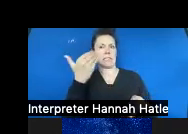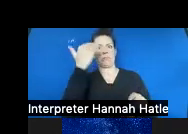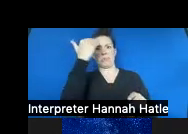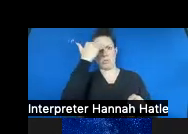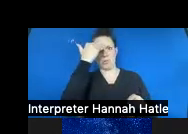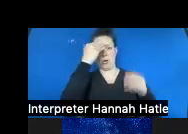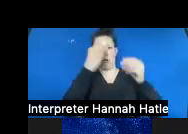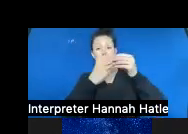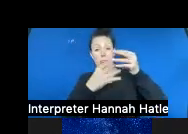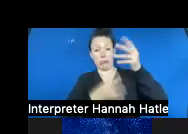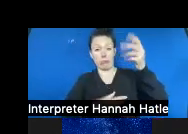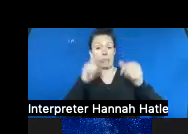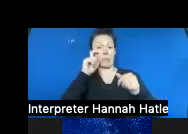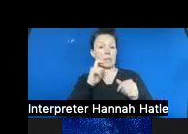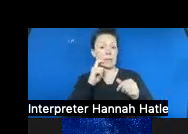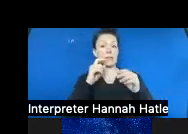You're welcome.